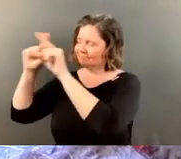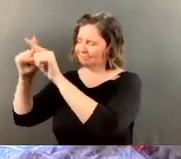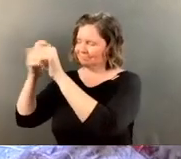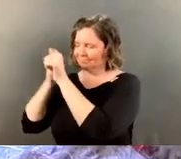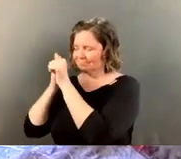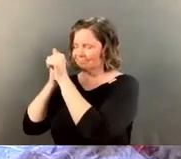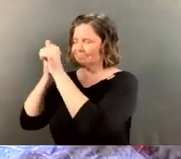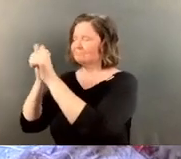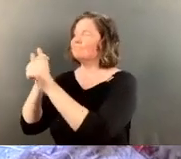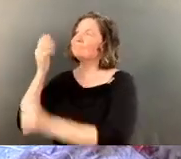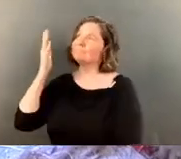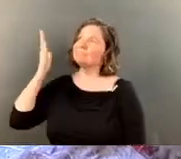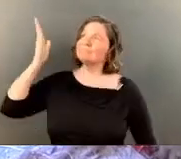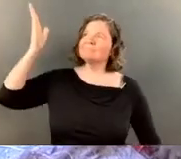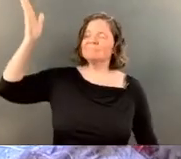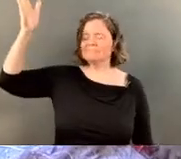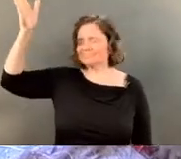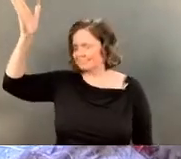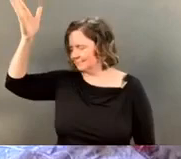won't be